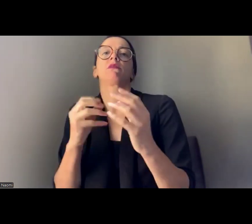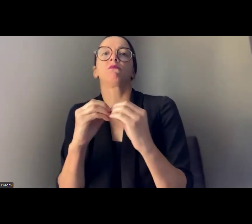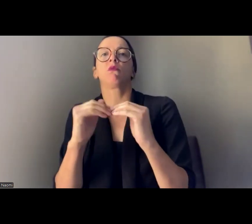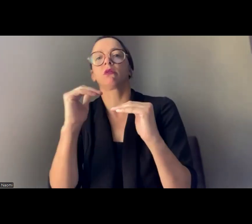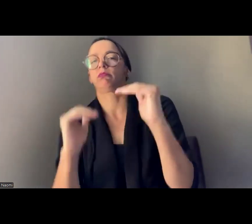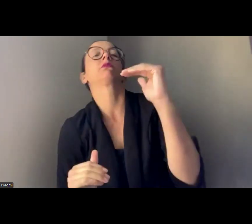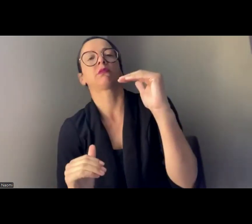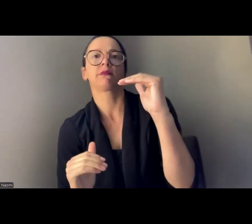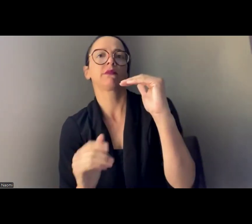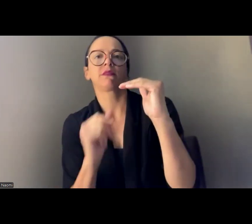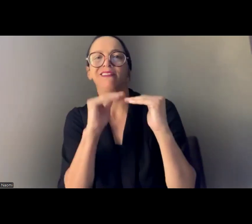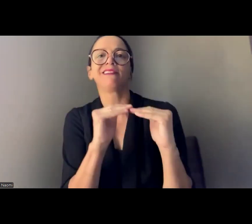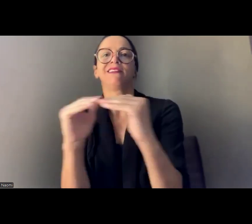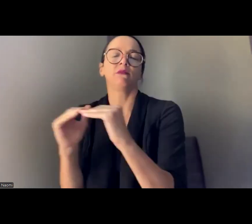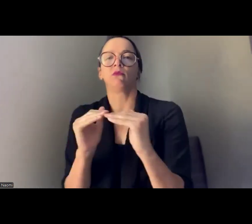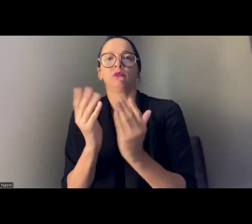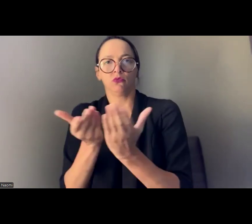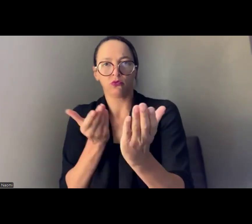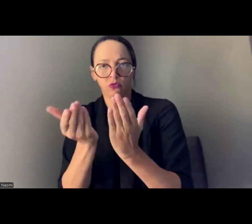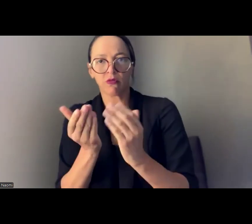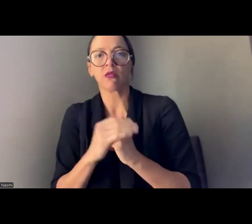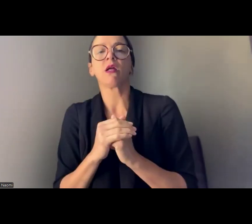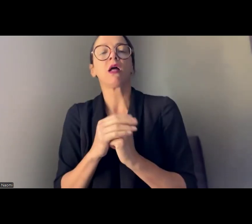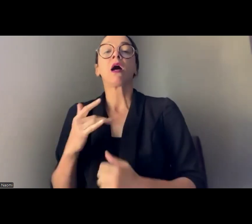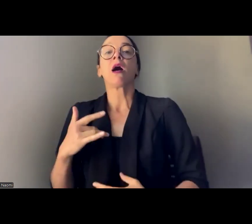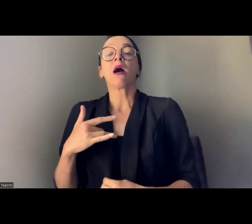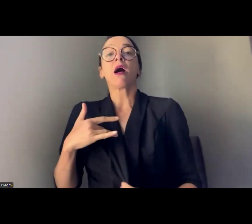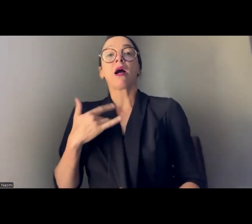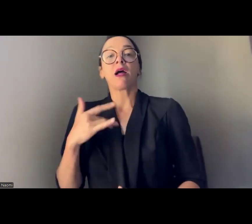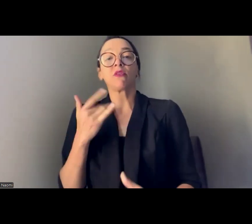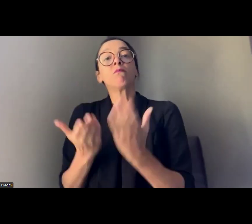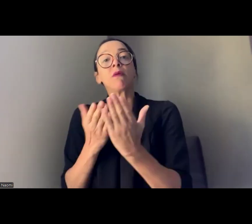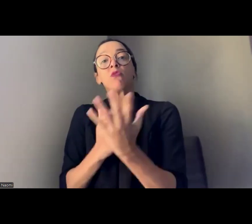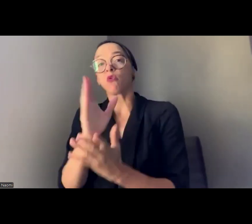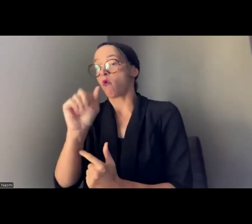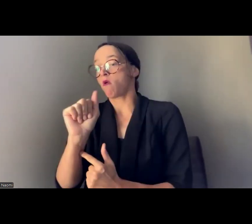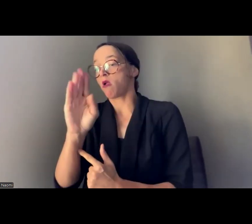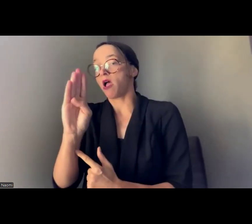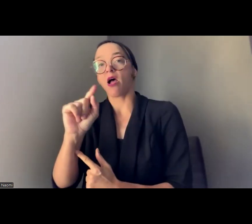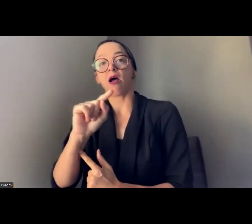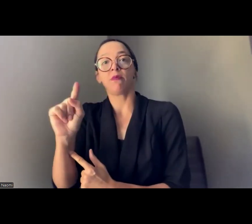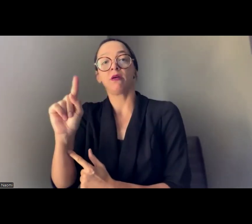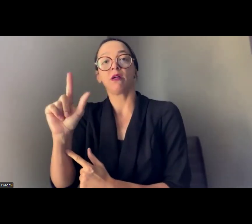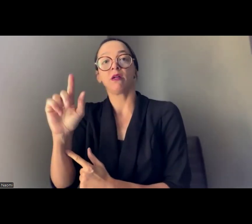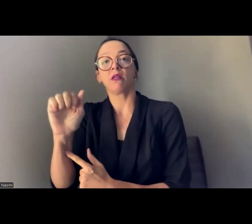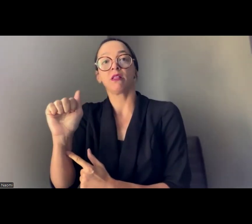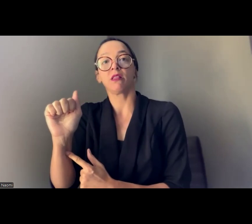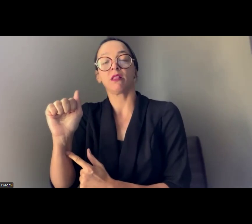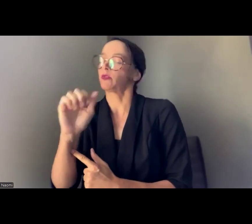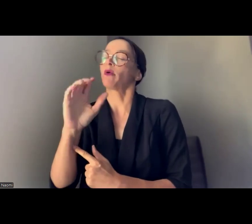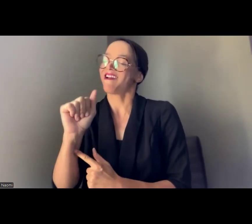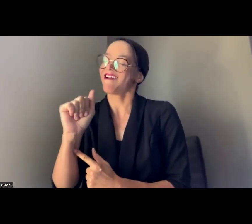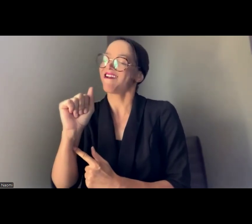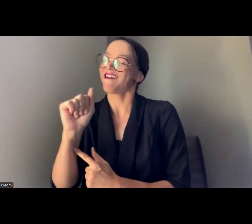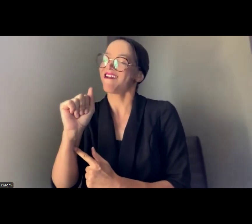to being able, and maybe through AdLib and through the support of the Office of Equity, that some of those conversations can at least happen